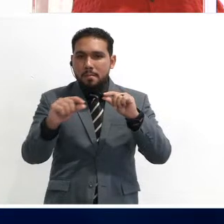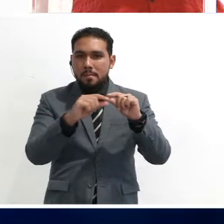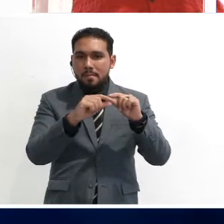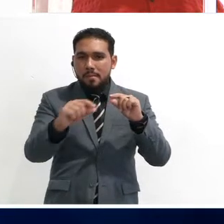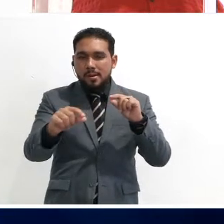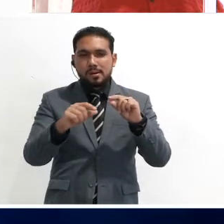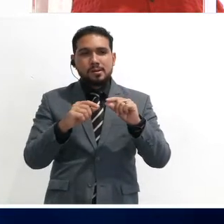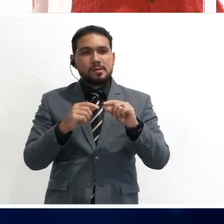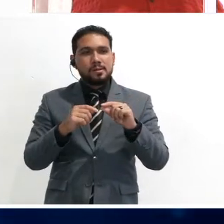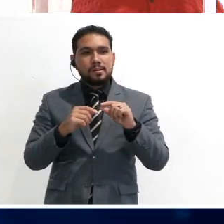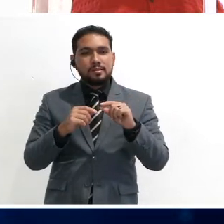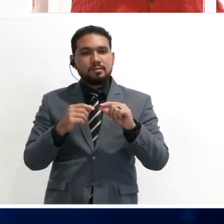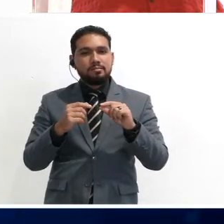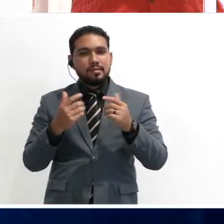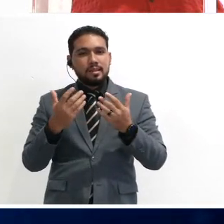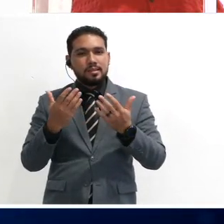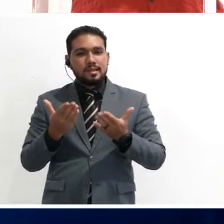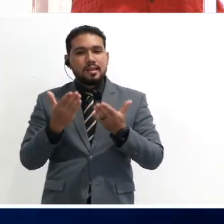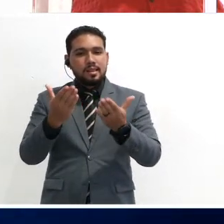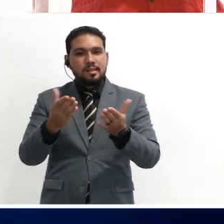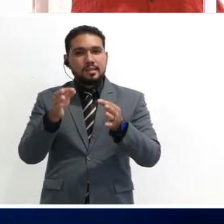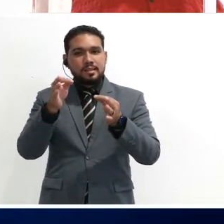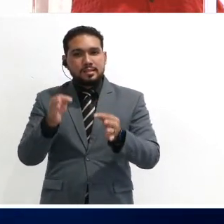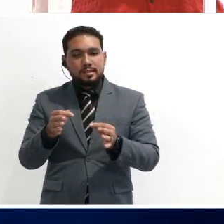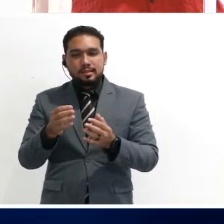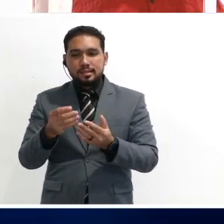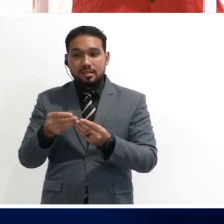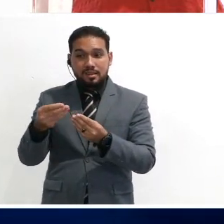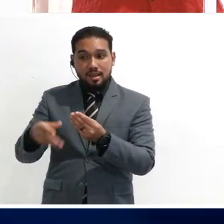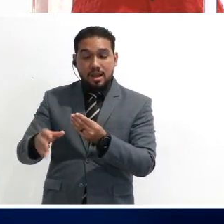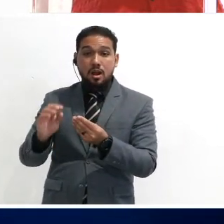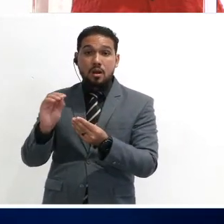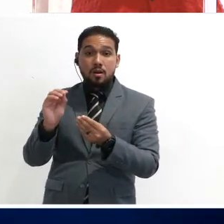by complexity. So if it's a simple,